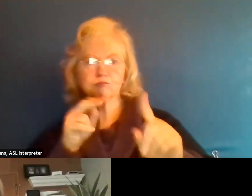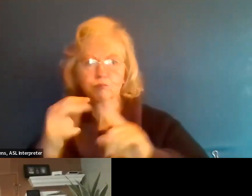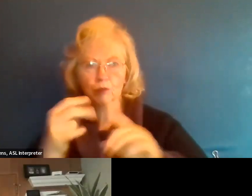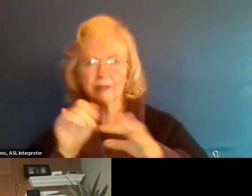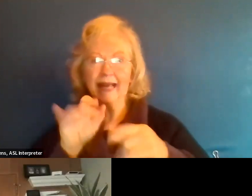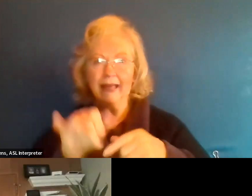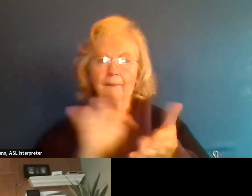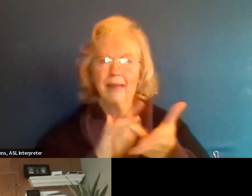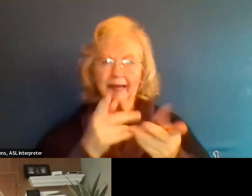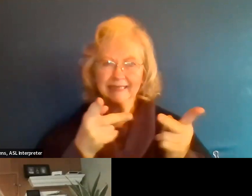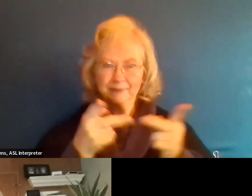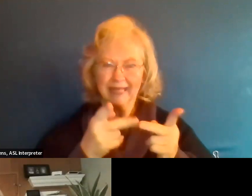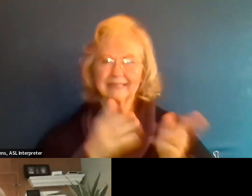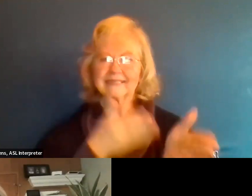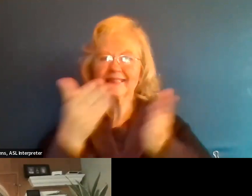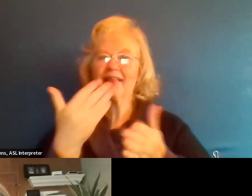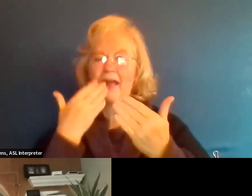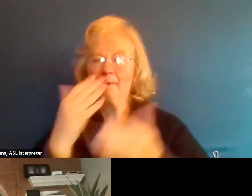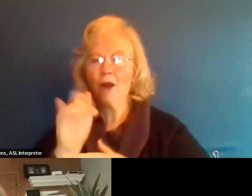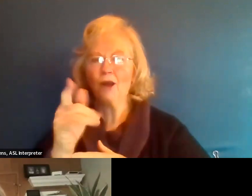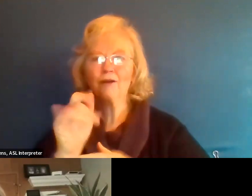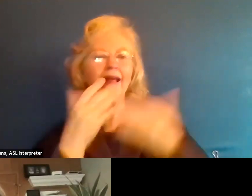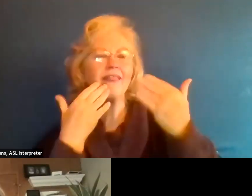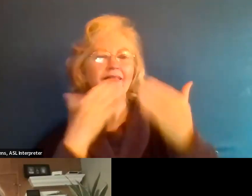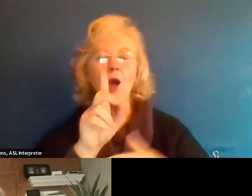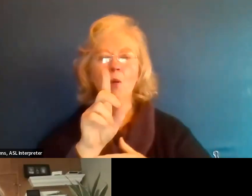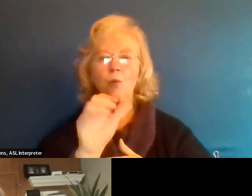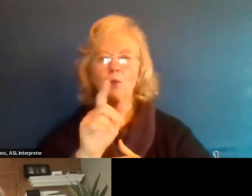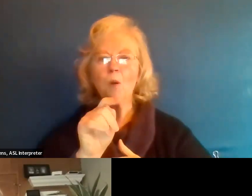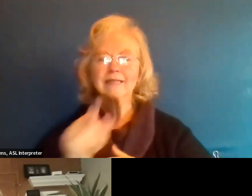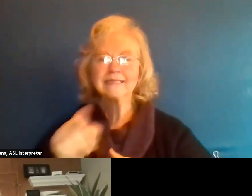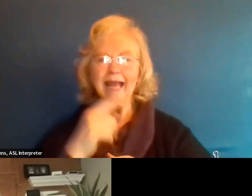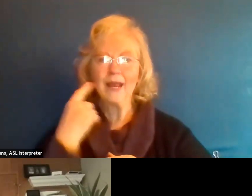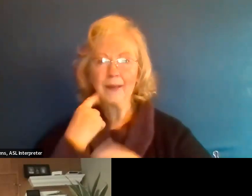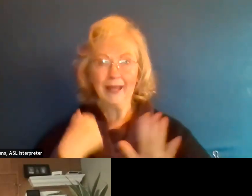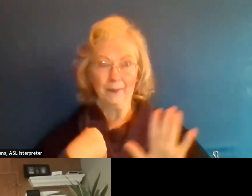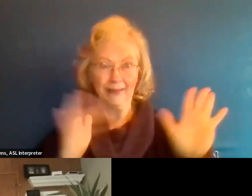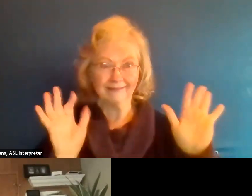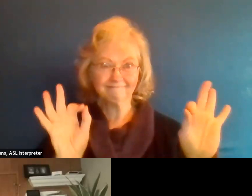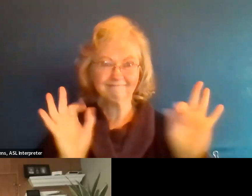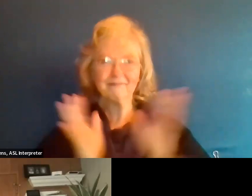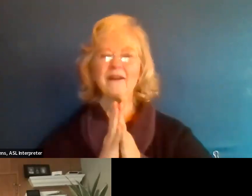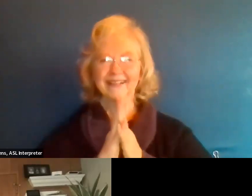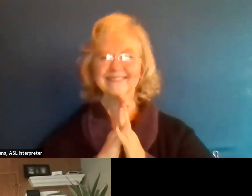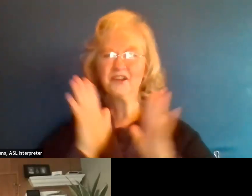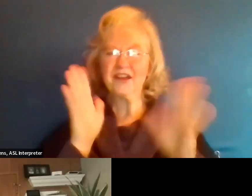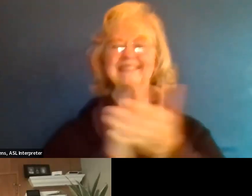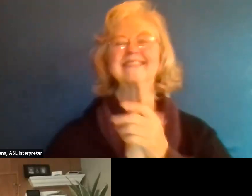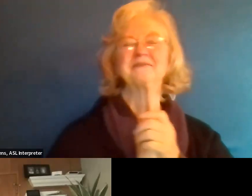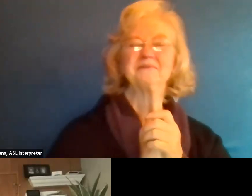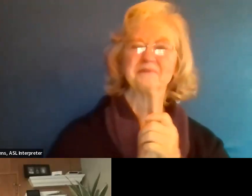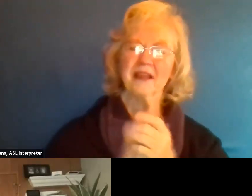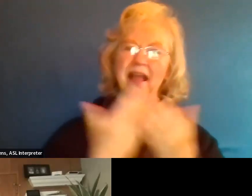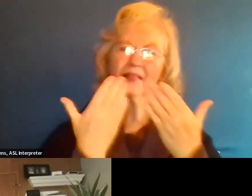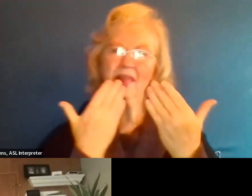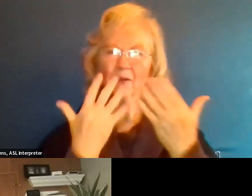ahead. Thank you, Dost. Can everyone hear me? Am I off mute effectively? Okay, great. Thank you. Thanks